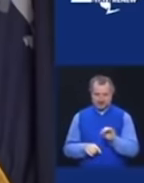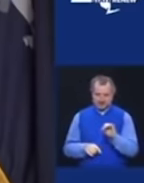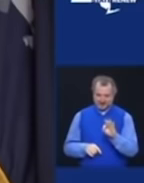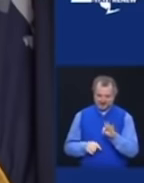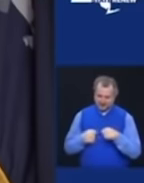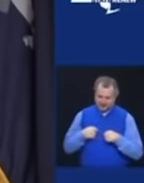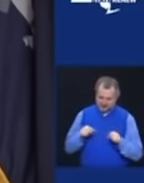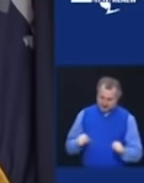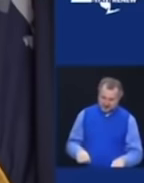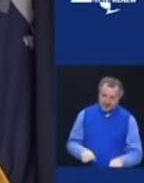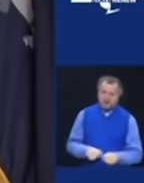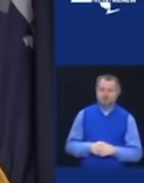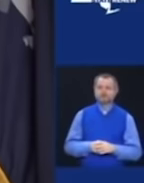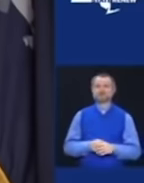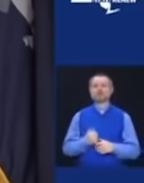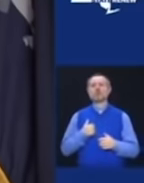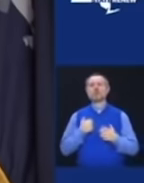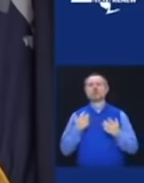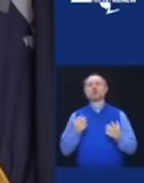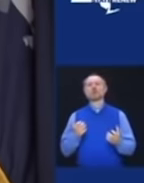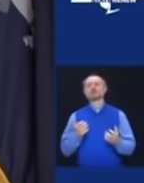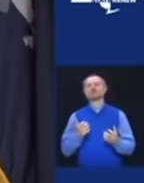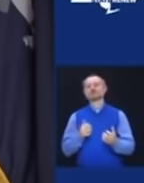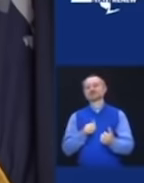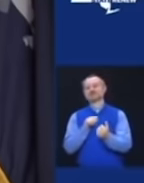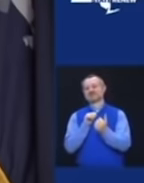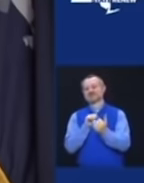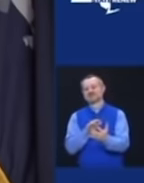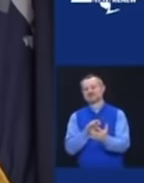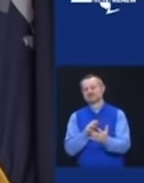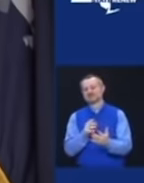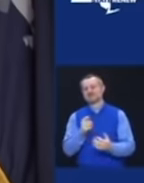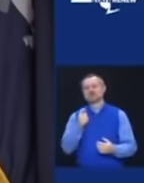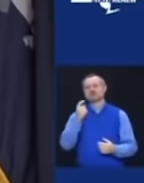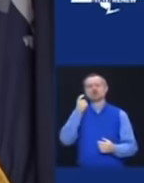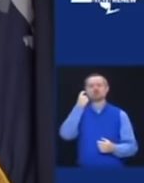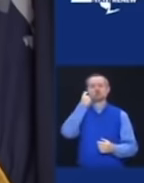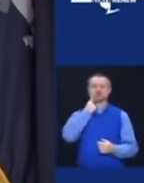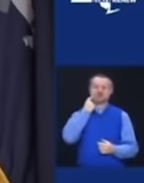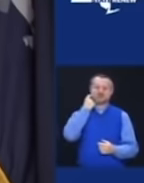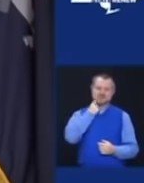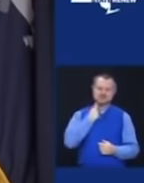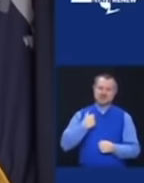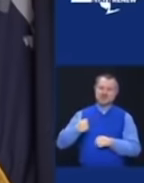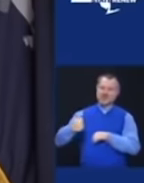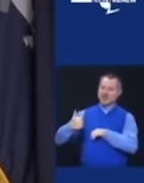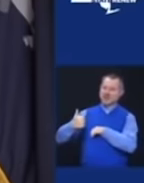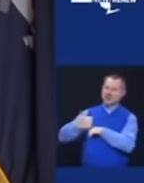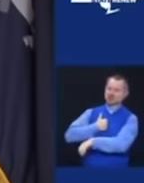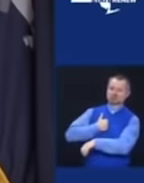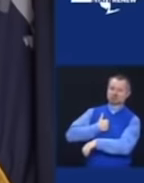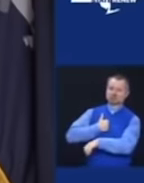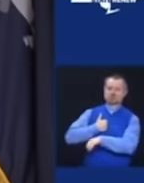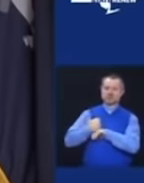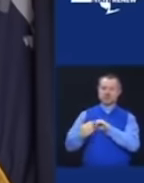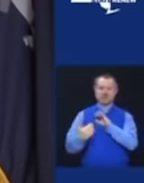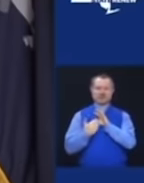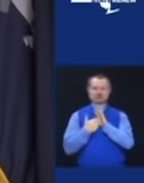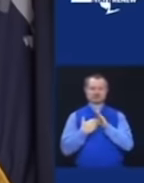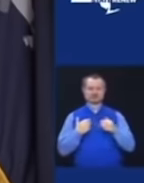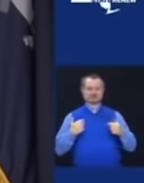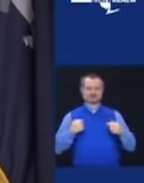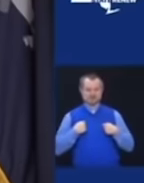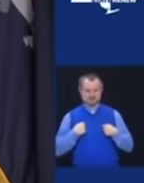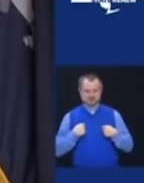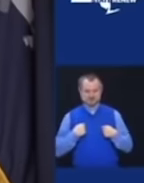I want to address the recent allegations that have been made against me. As